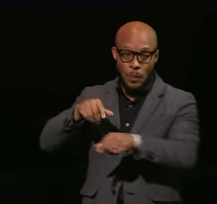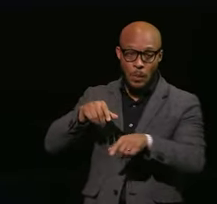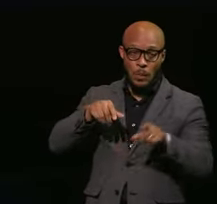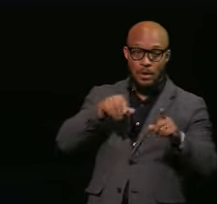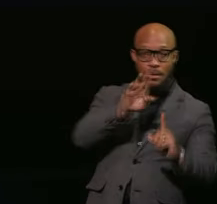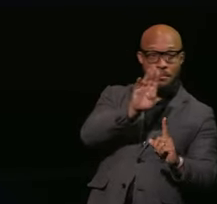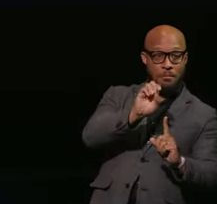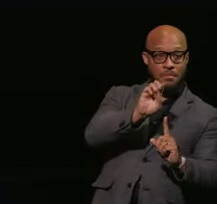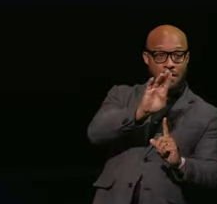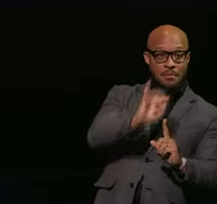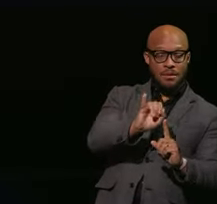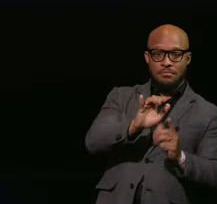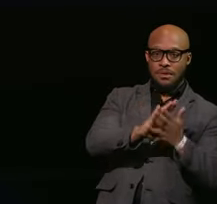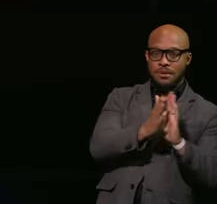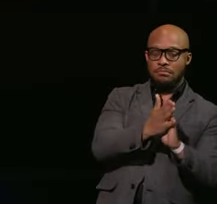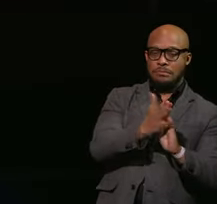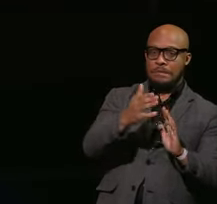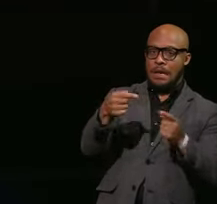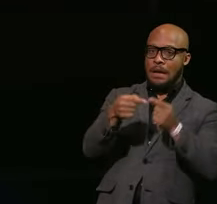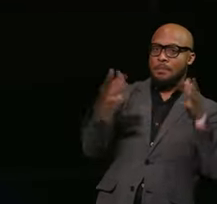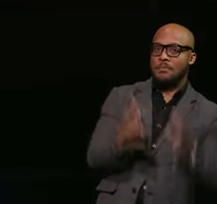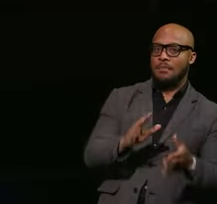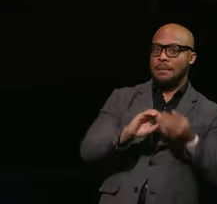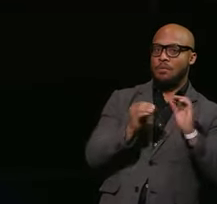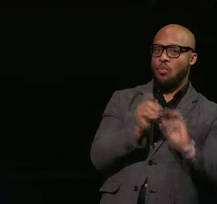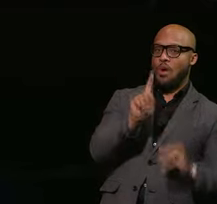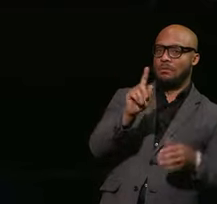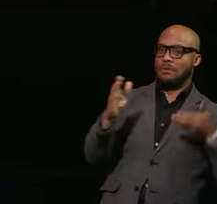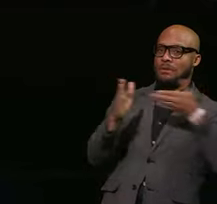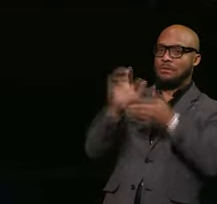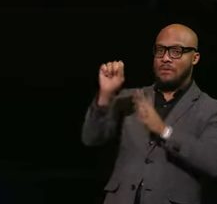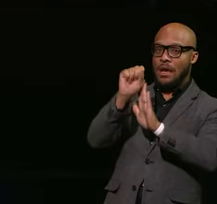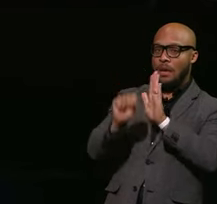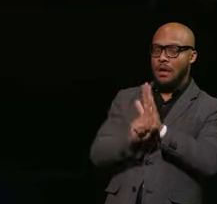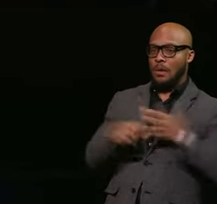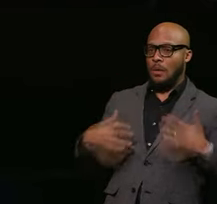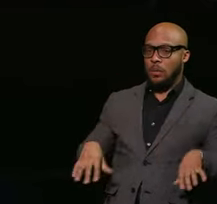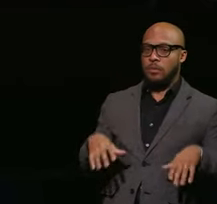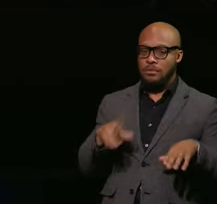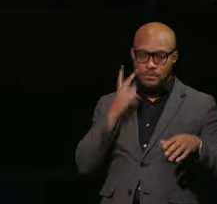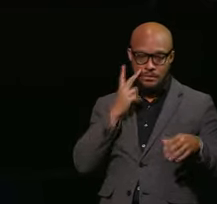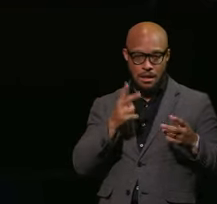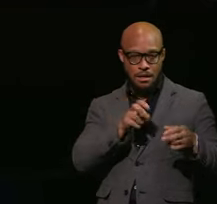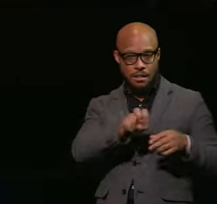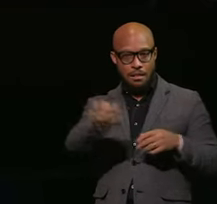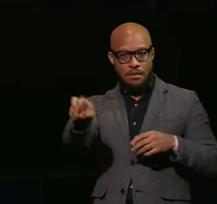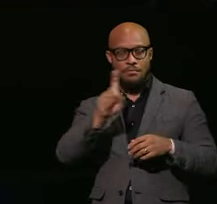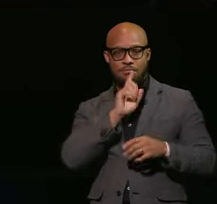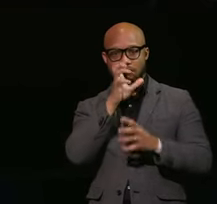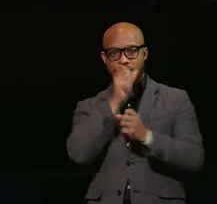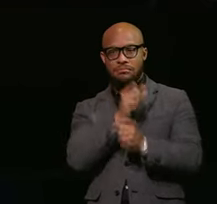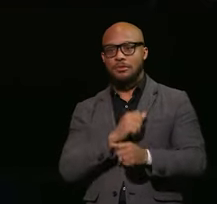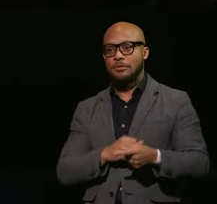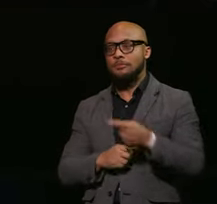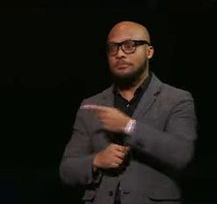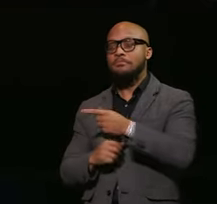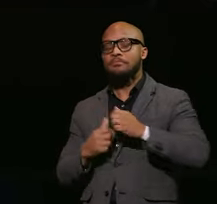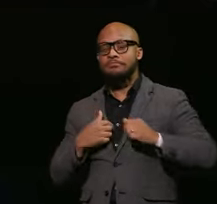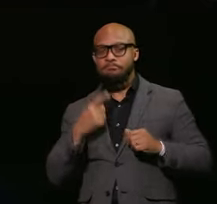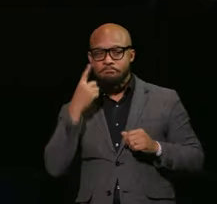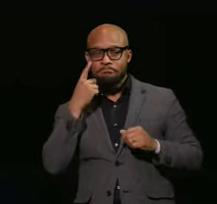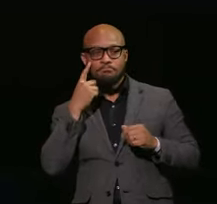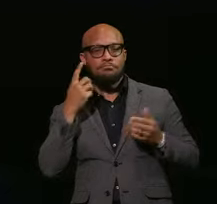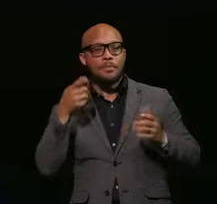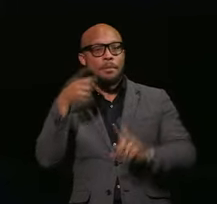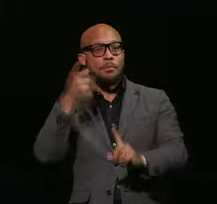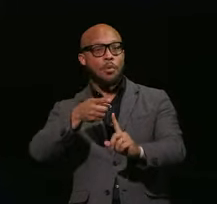it's been such an incredible honor. And yeah, I do think, let me just quickly add, I do think that to a certain extent it is a triumph of the